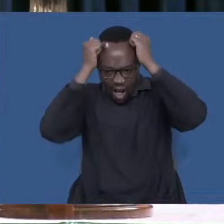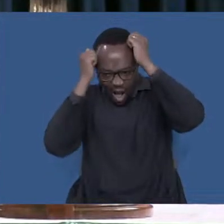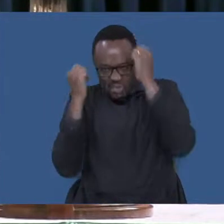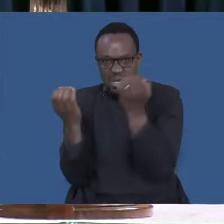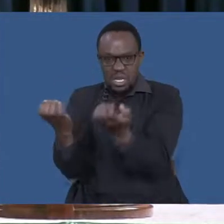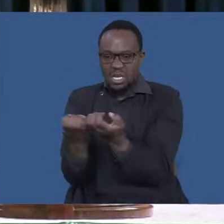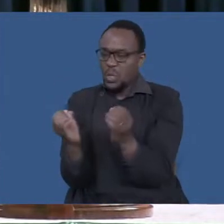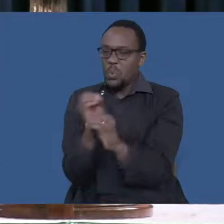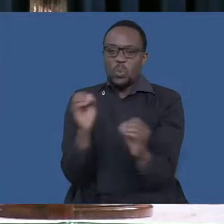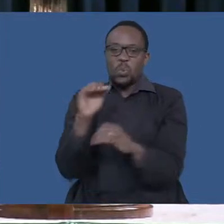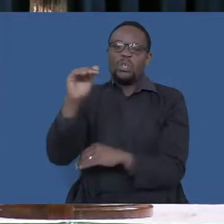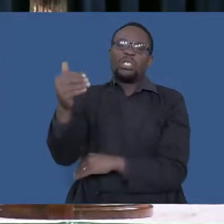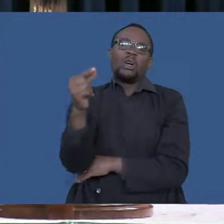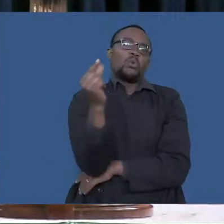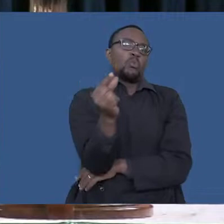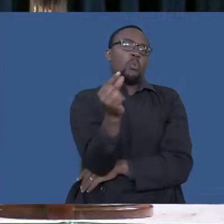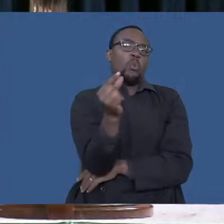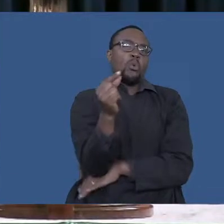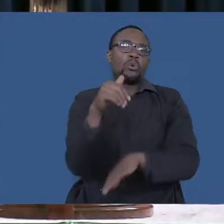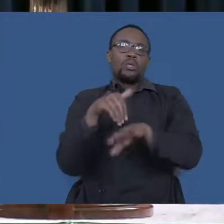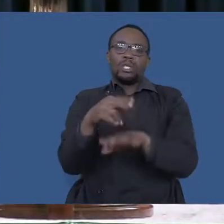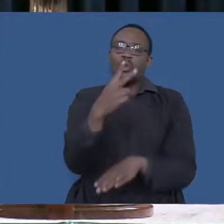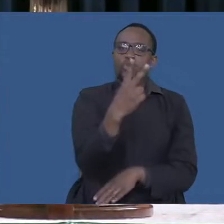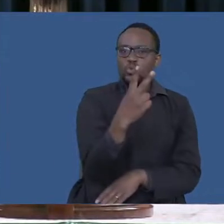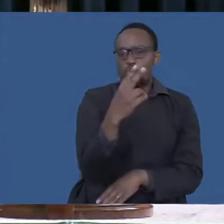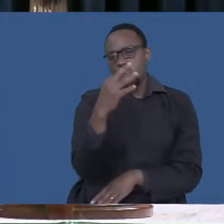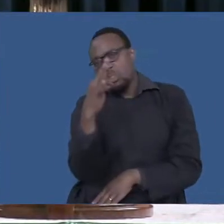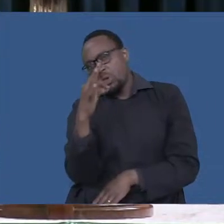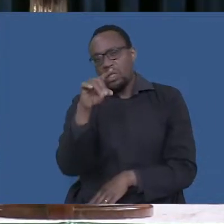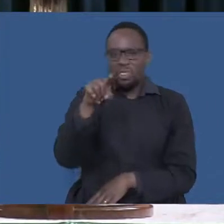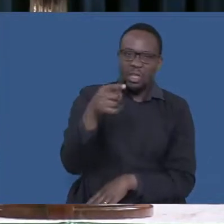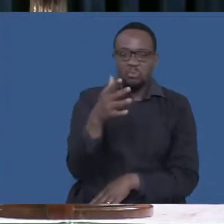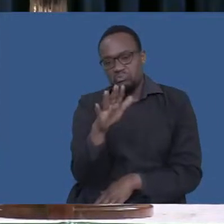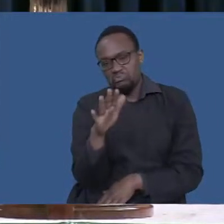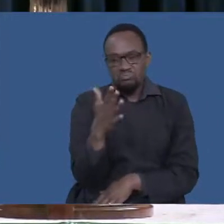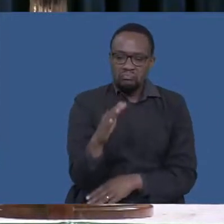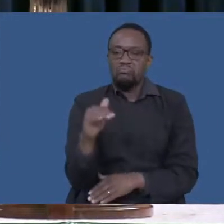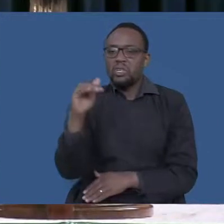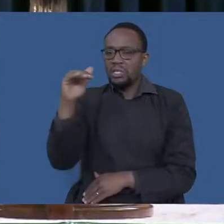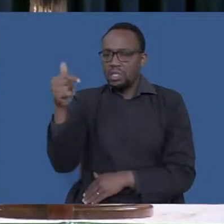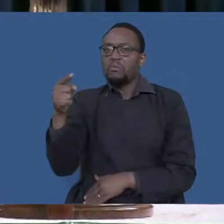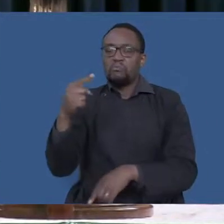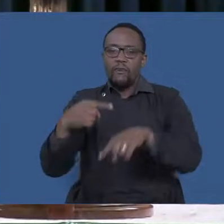up against Ai. Send 2,000 or 3,000 men to take it,